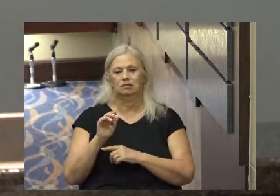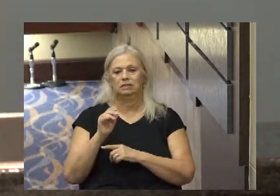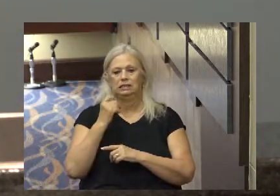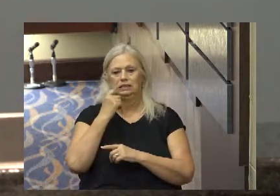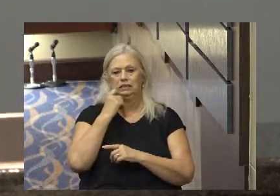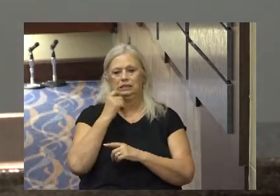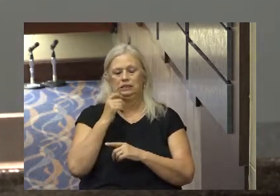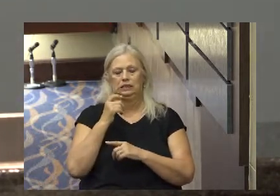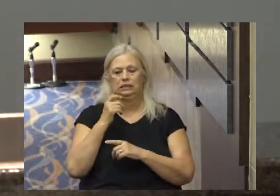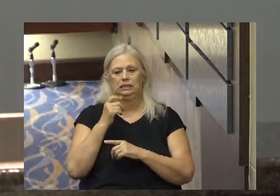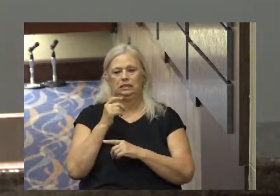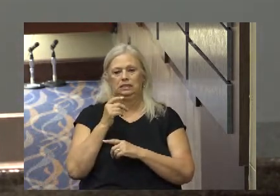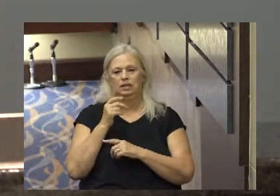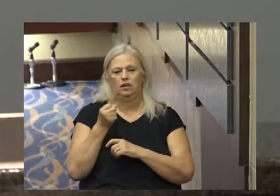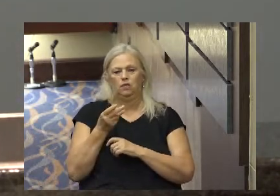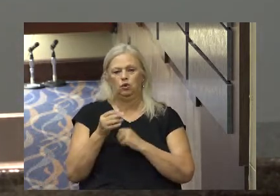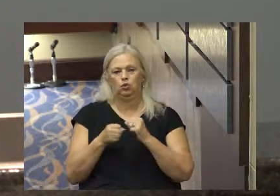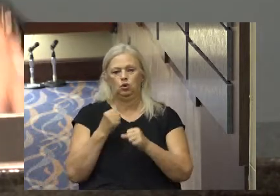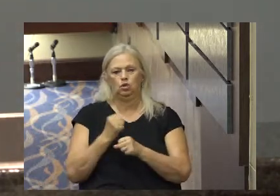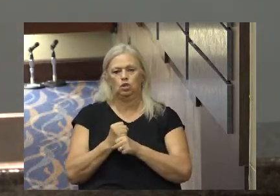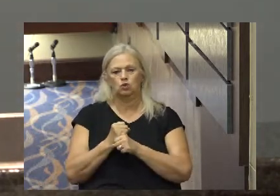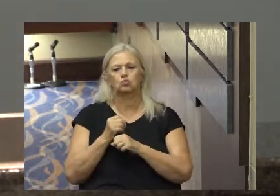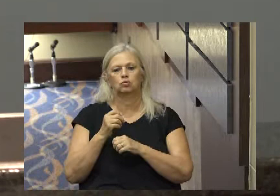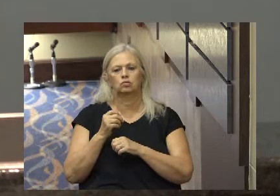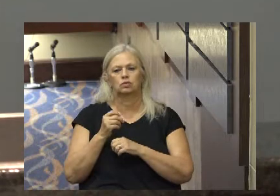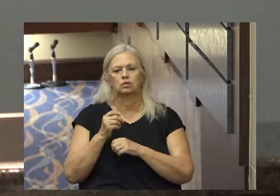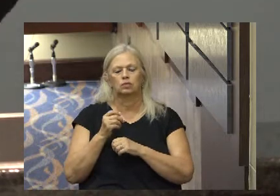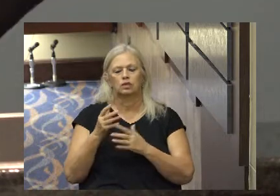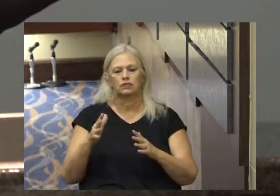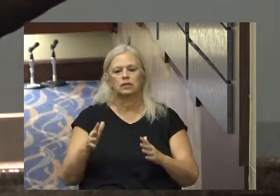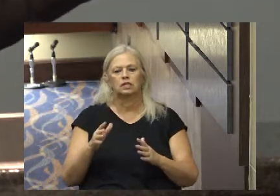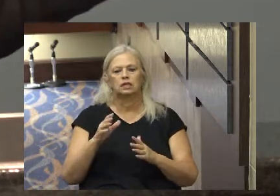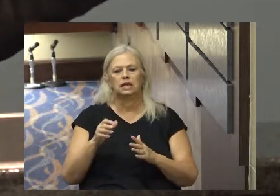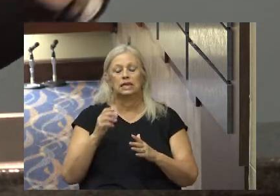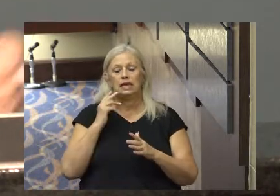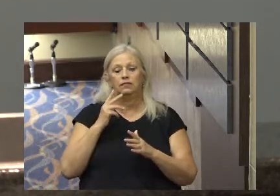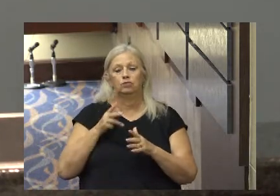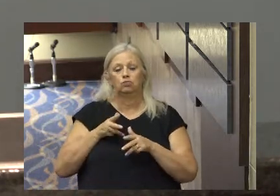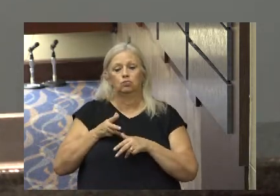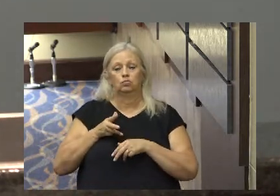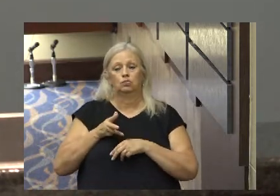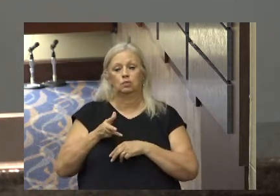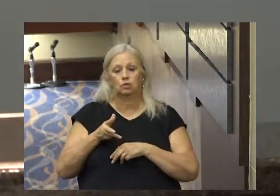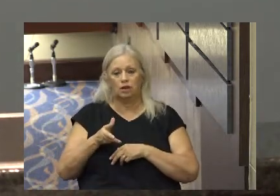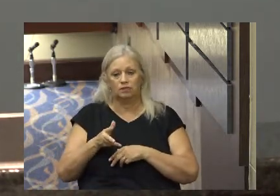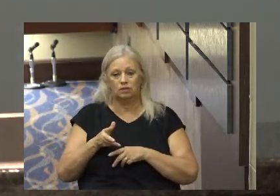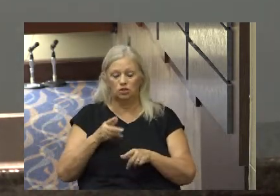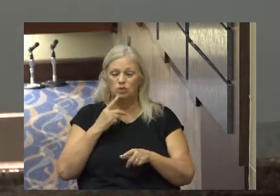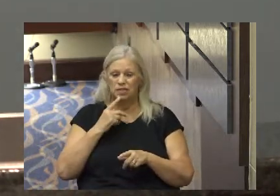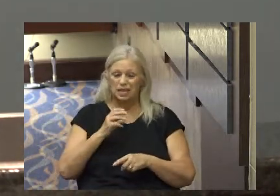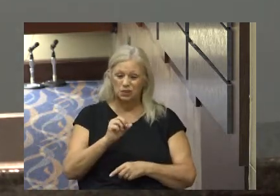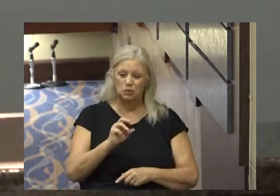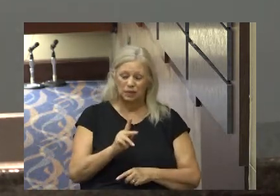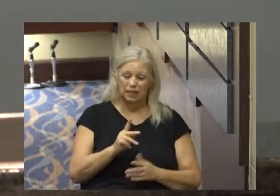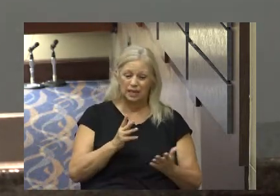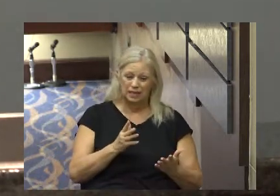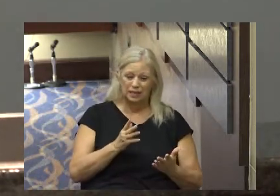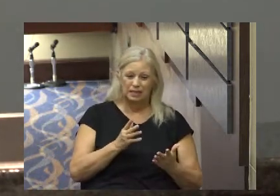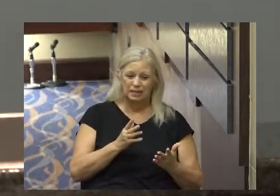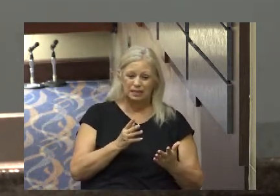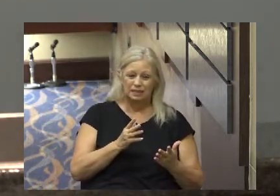a couple of years ago, and there's a lot of traffic out there. And as you approach that bridge, as you said, it's in okay condition, but it's easy to see that it